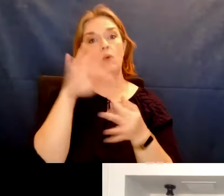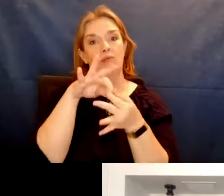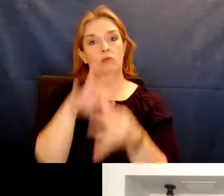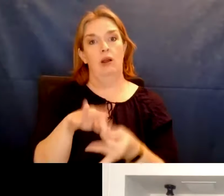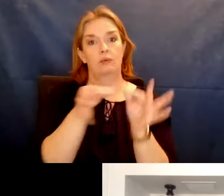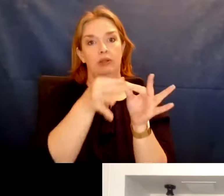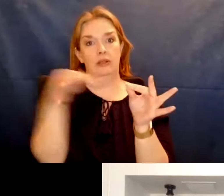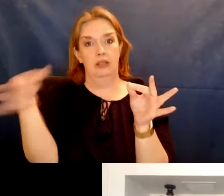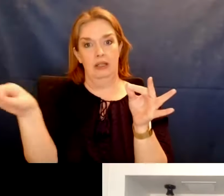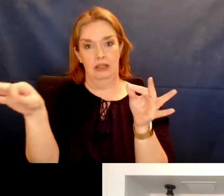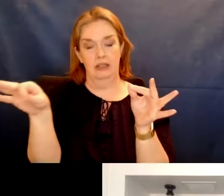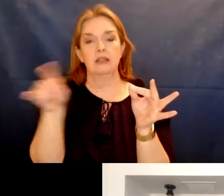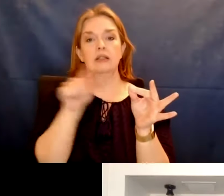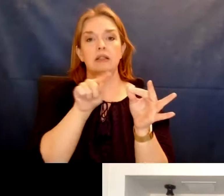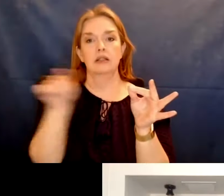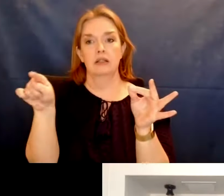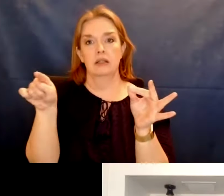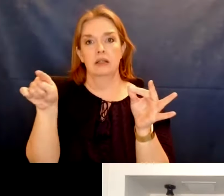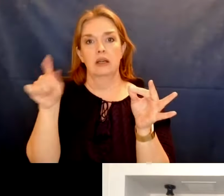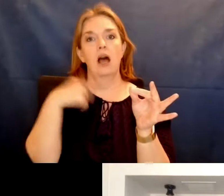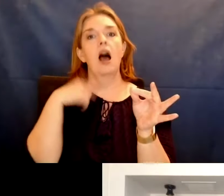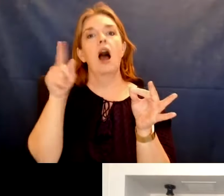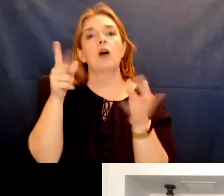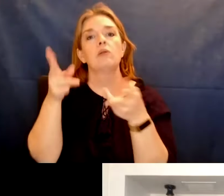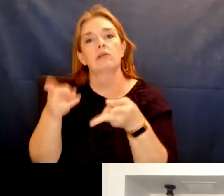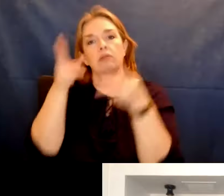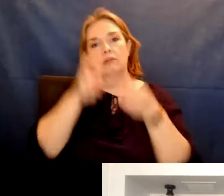the grounding sentence the vowels.